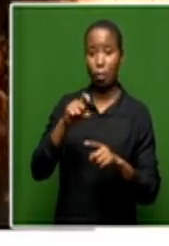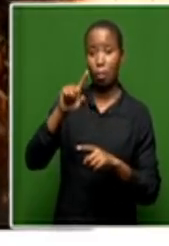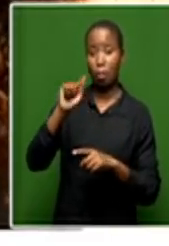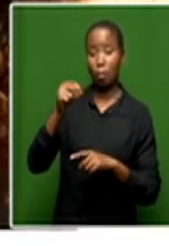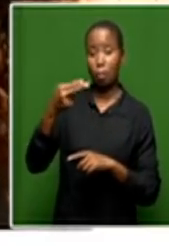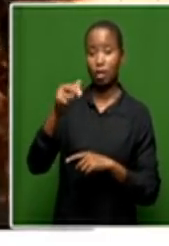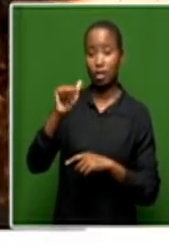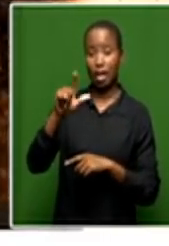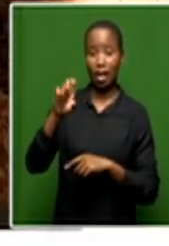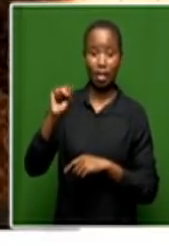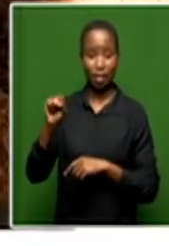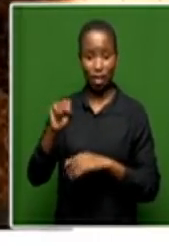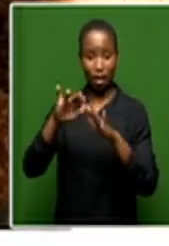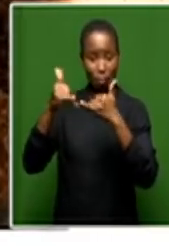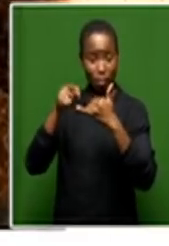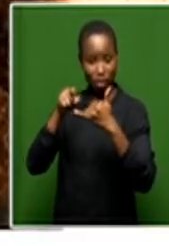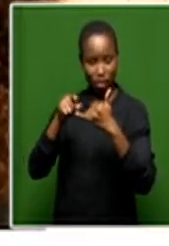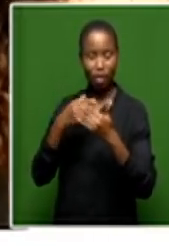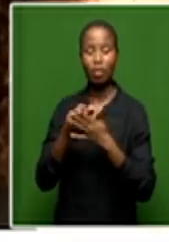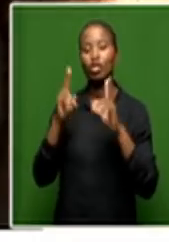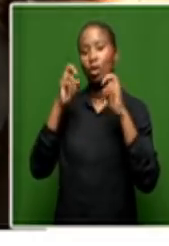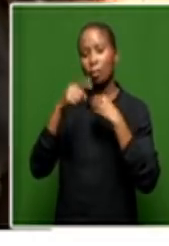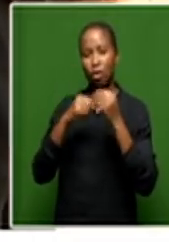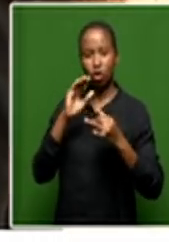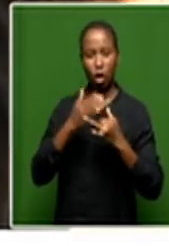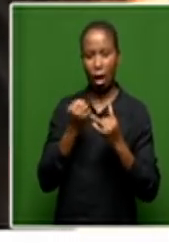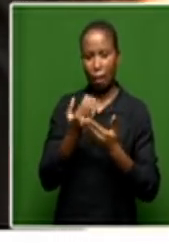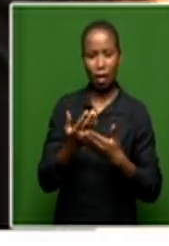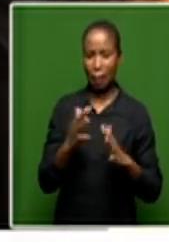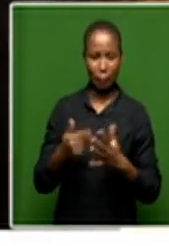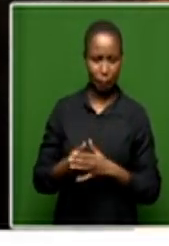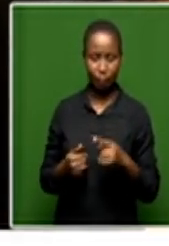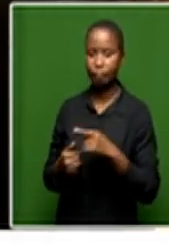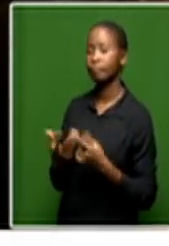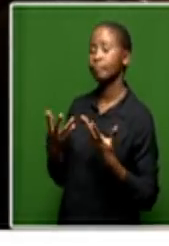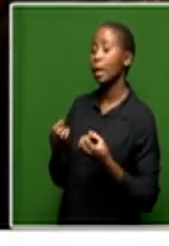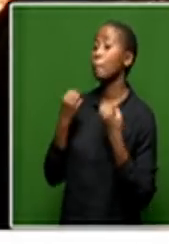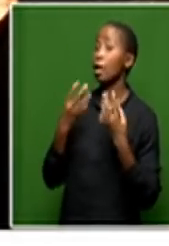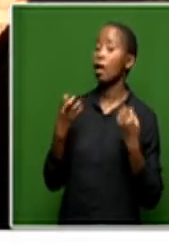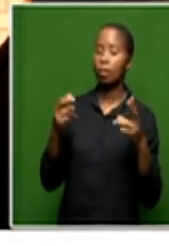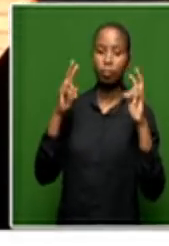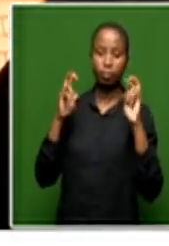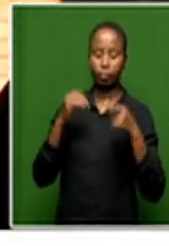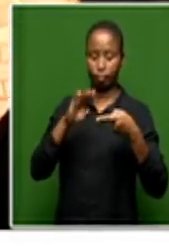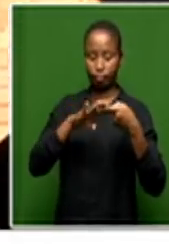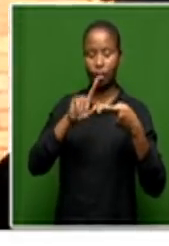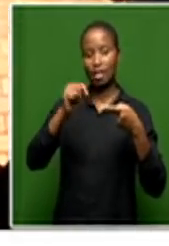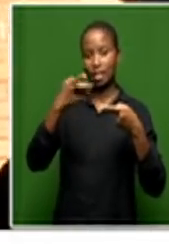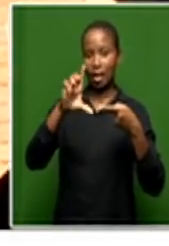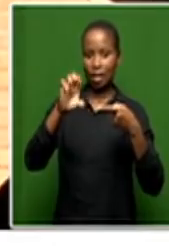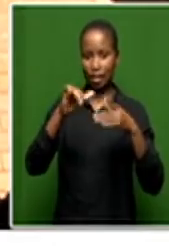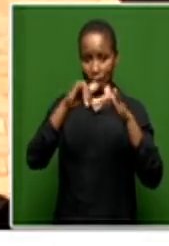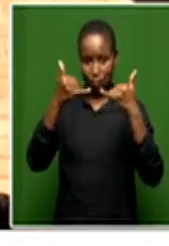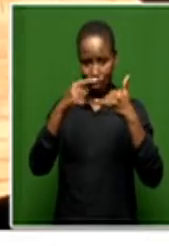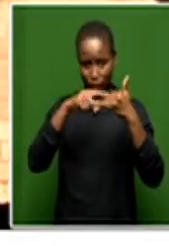and the several issues around that application? Two main issues. Firstly, the application from Thales, it had to be dispensed with